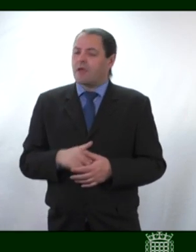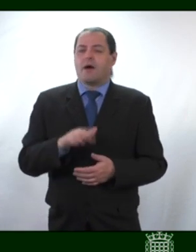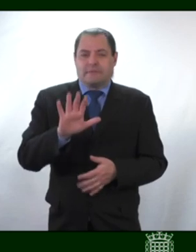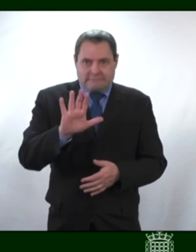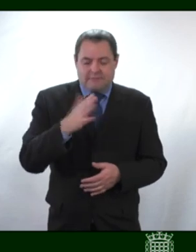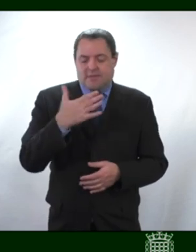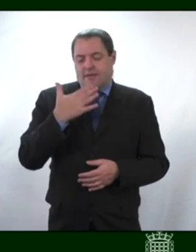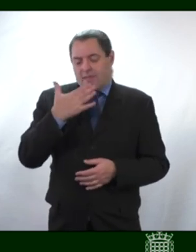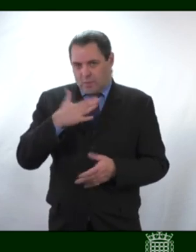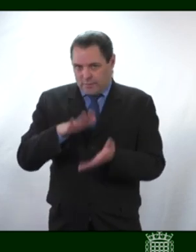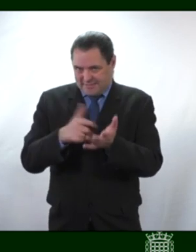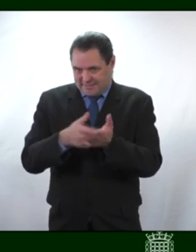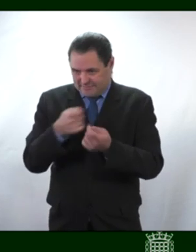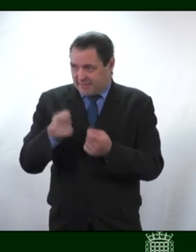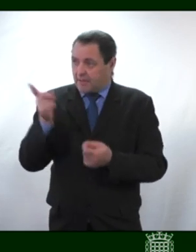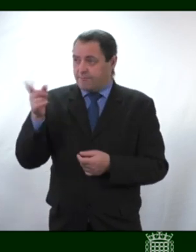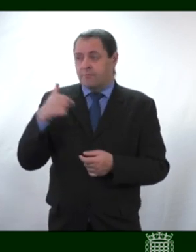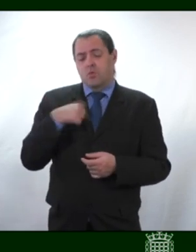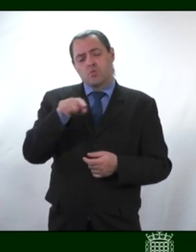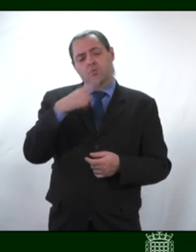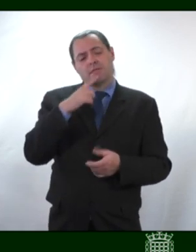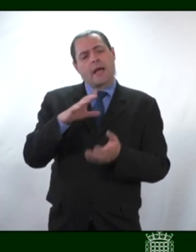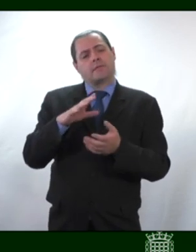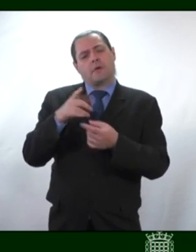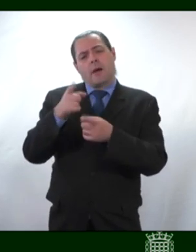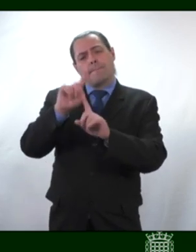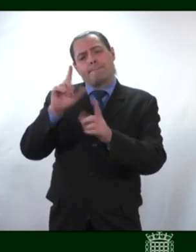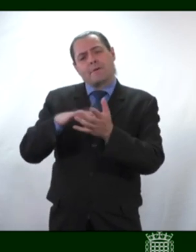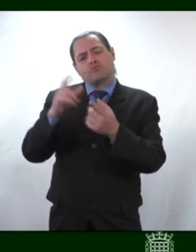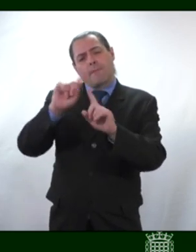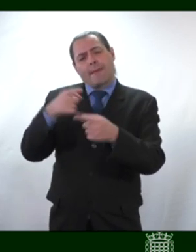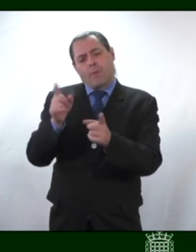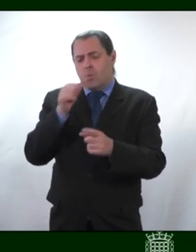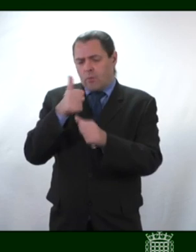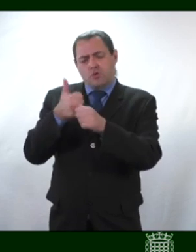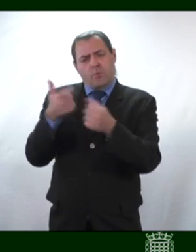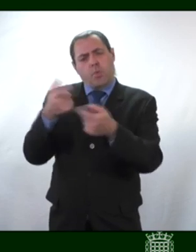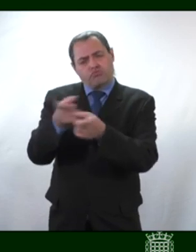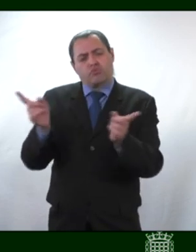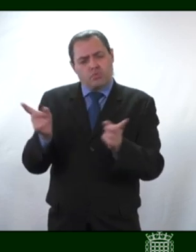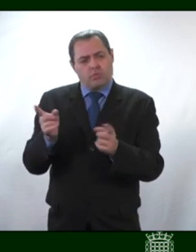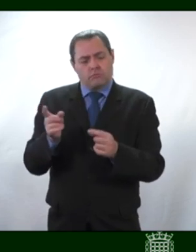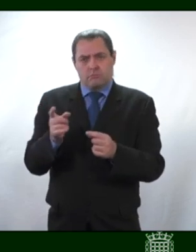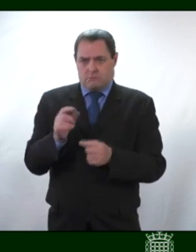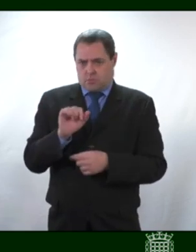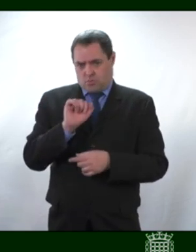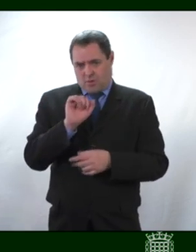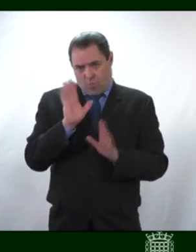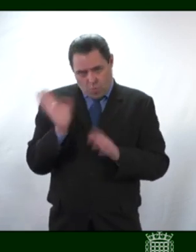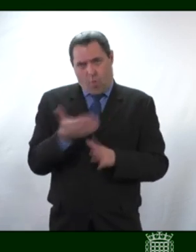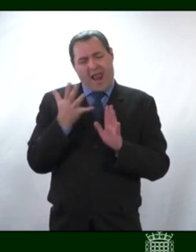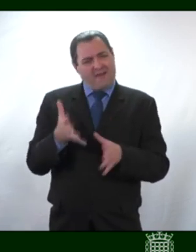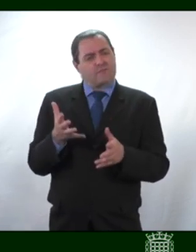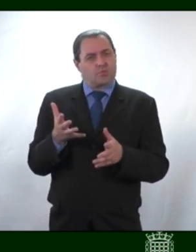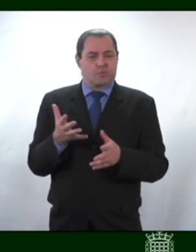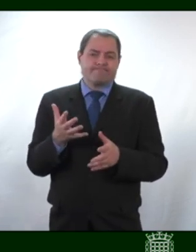of Manchester, we will be by your side, and that his response requires for all of us to make tough sacrifice. I put